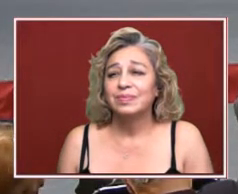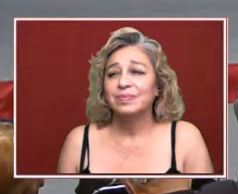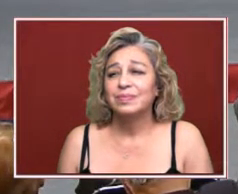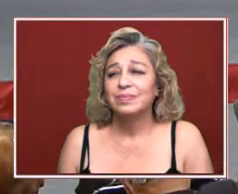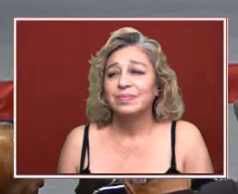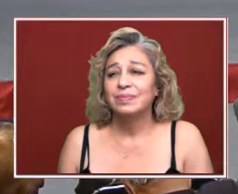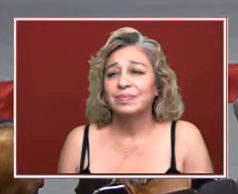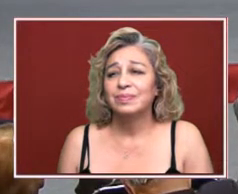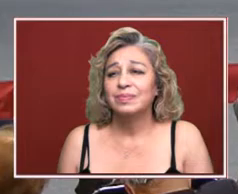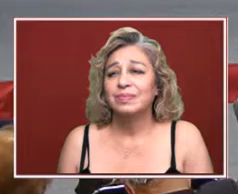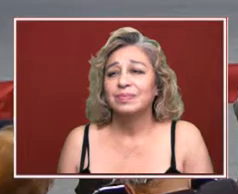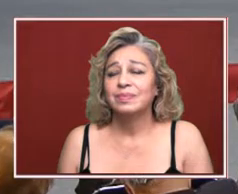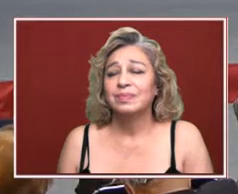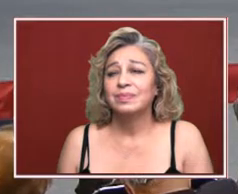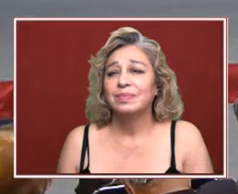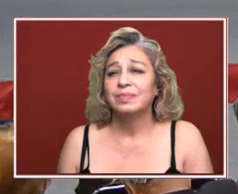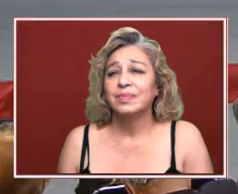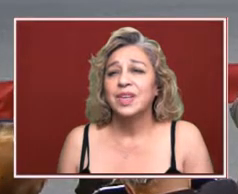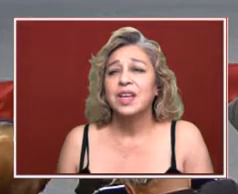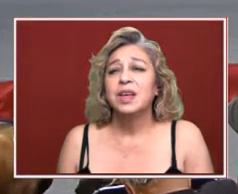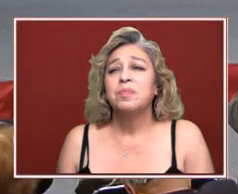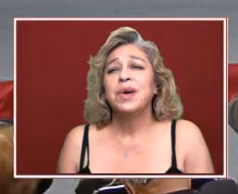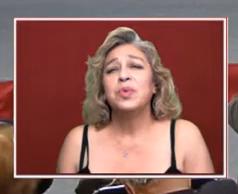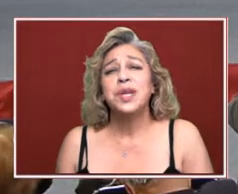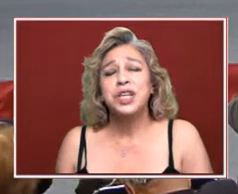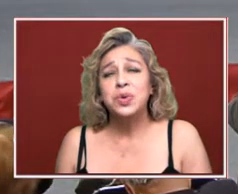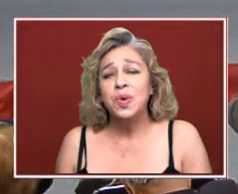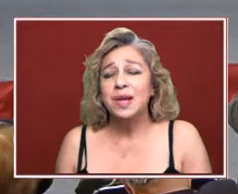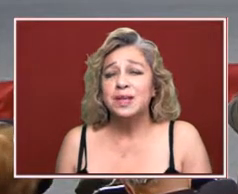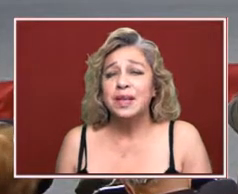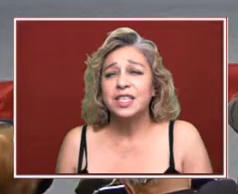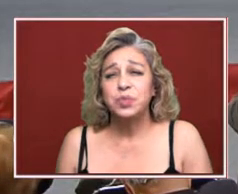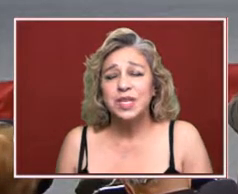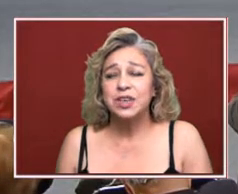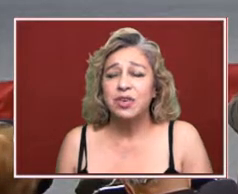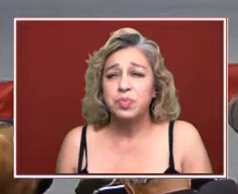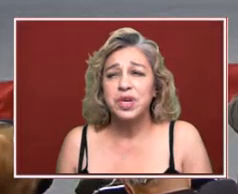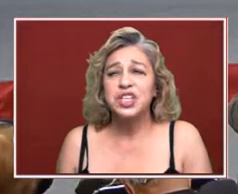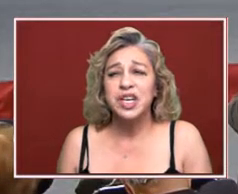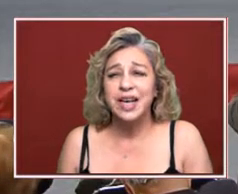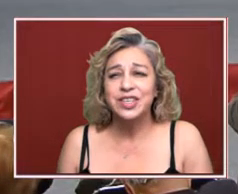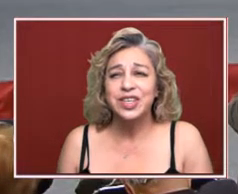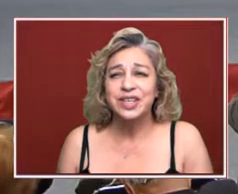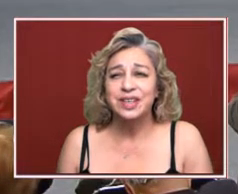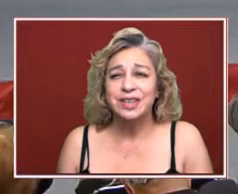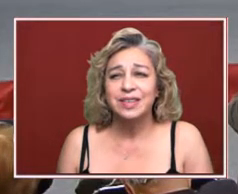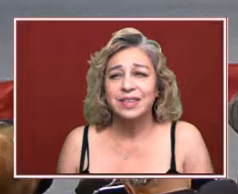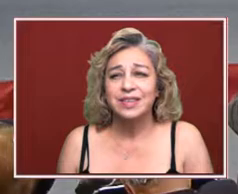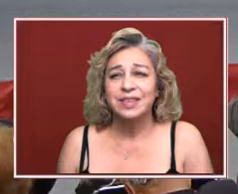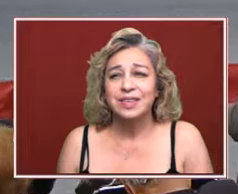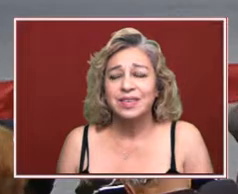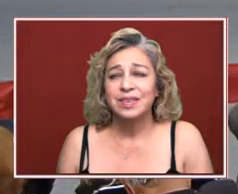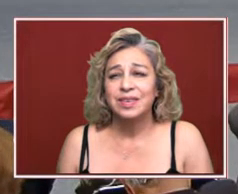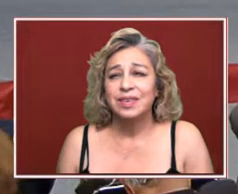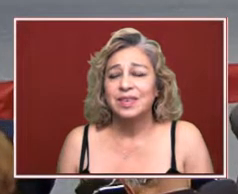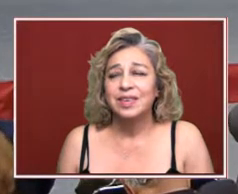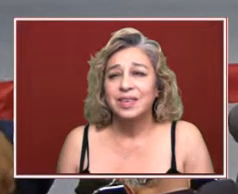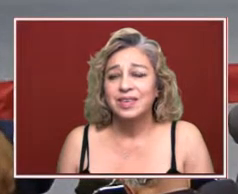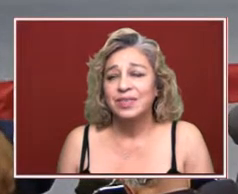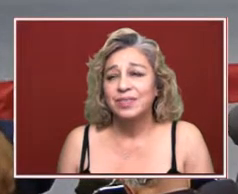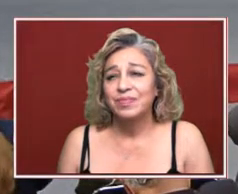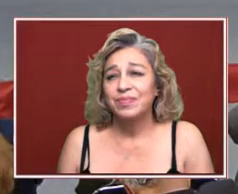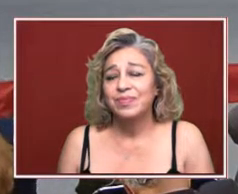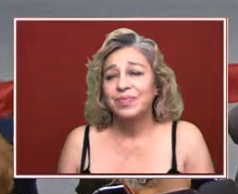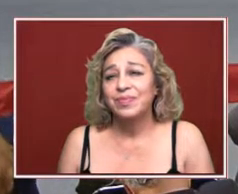manifestarle y hacerle patente nuestro agradecimiento, solo diría para terminar. But we do want to express our appreciation.